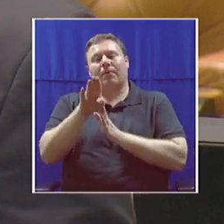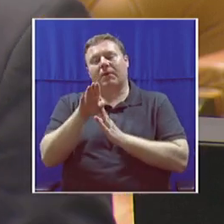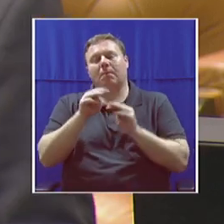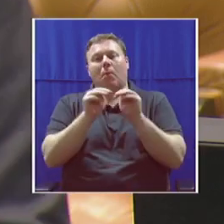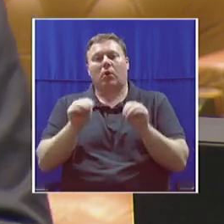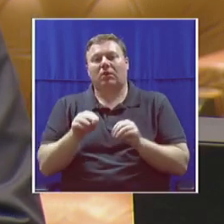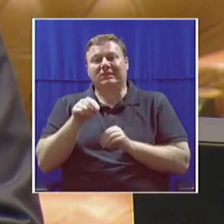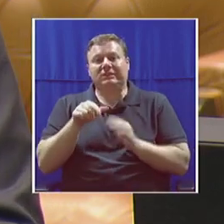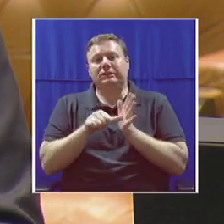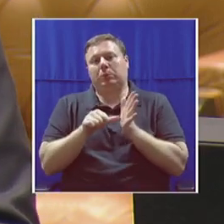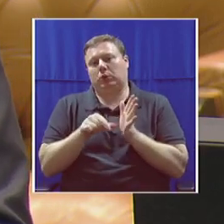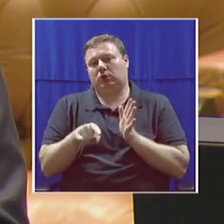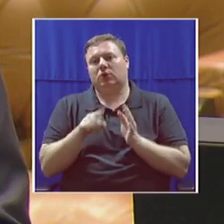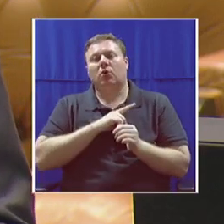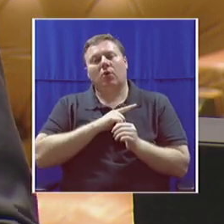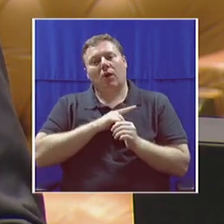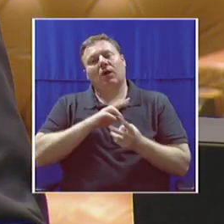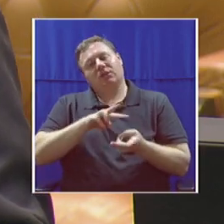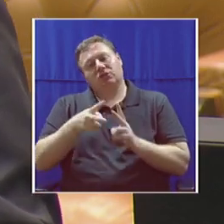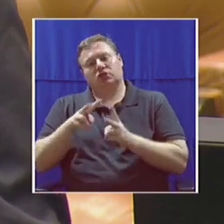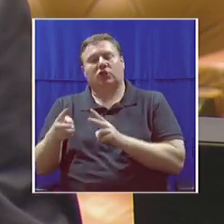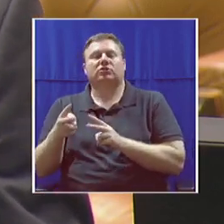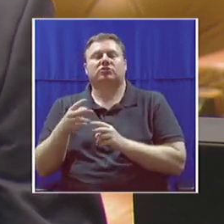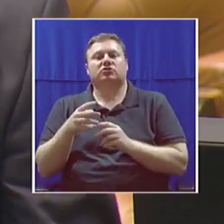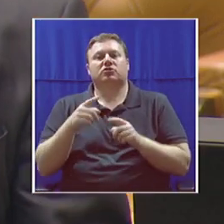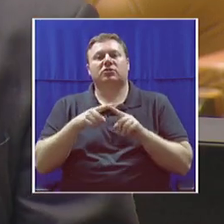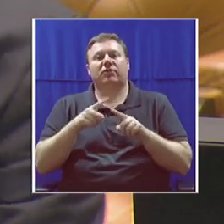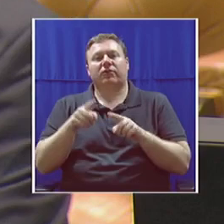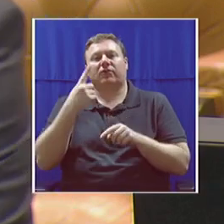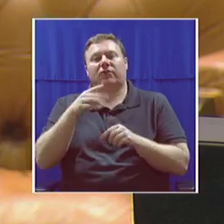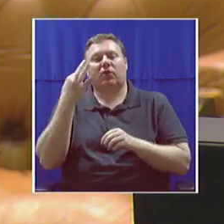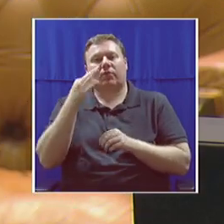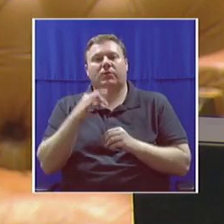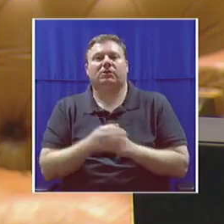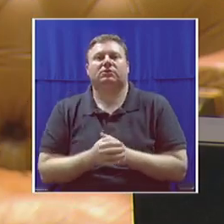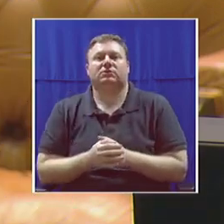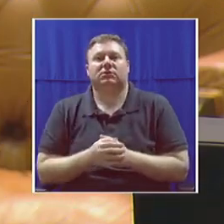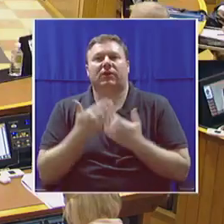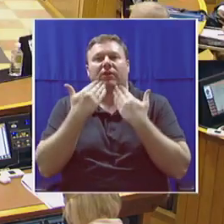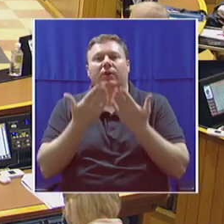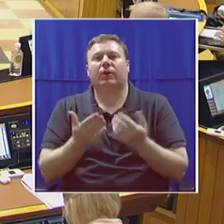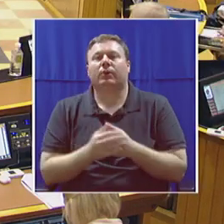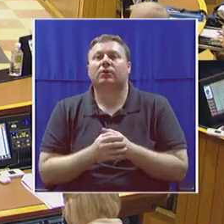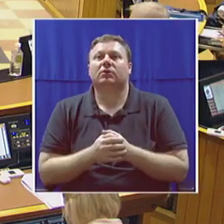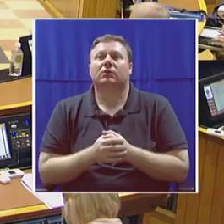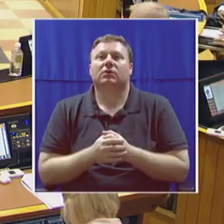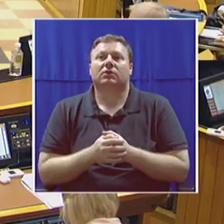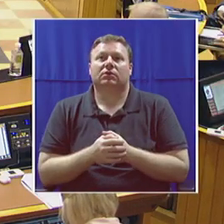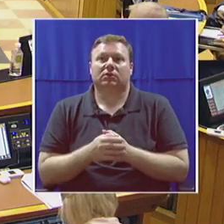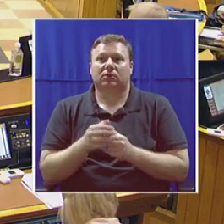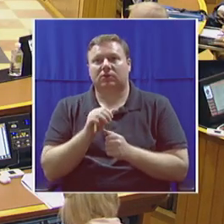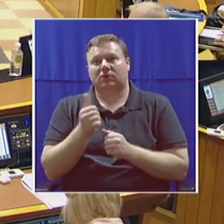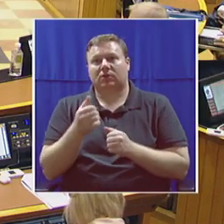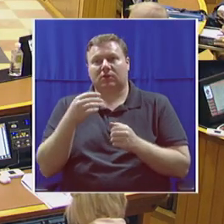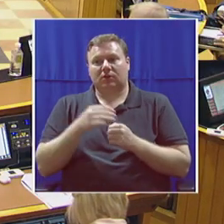realignment and the working together of different spheres of government I thank you the next followup question is to be asked by The